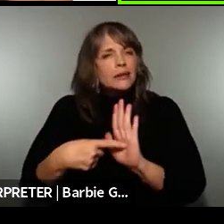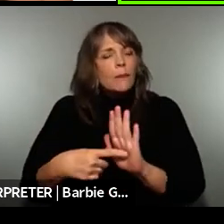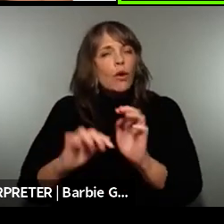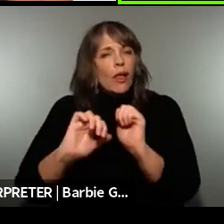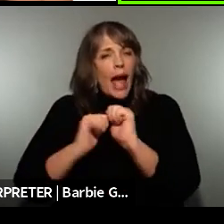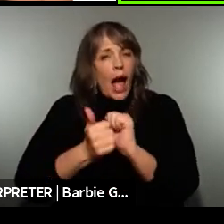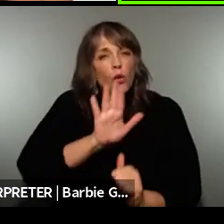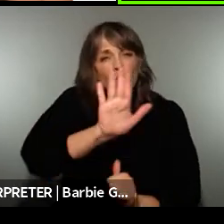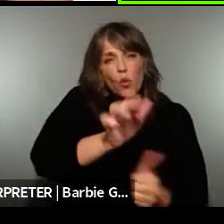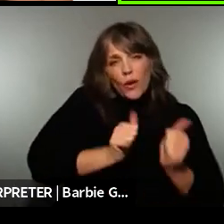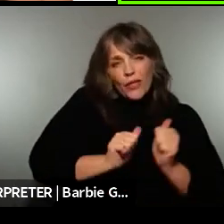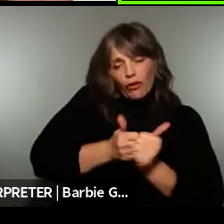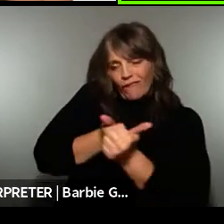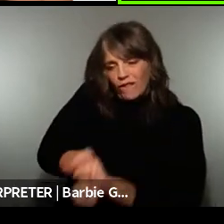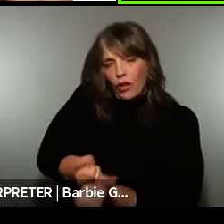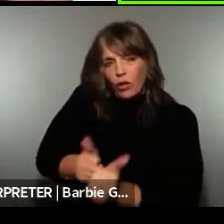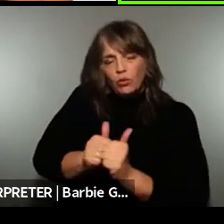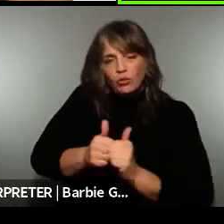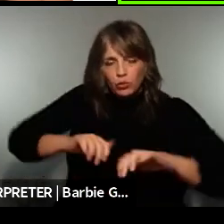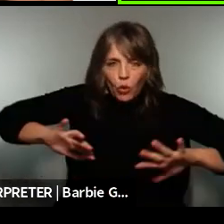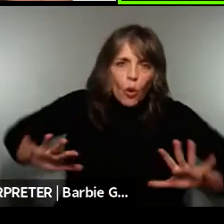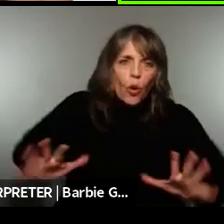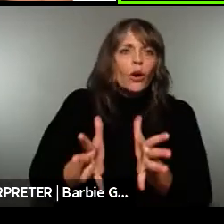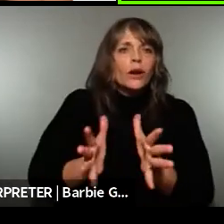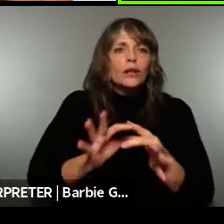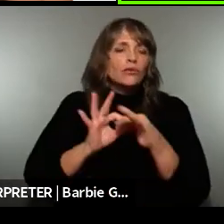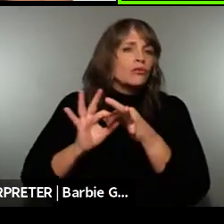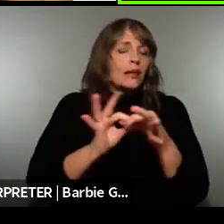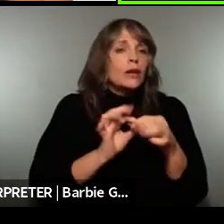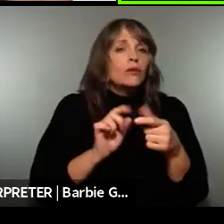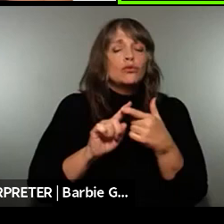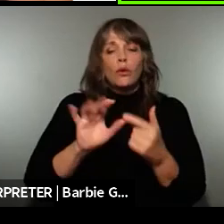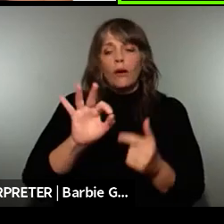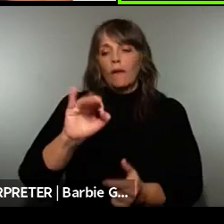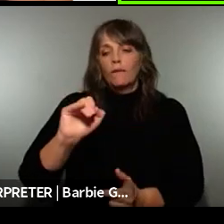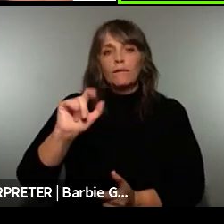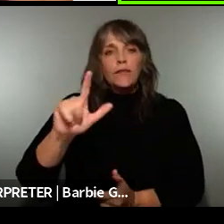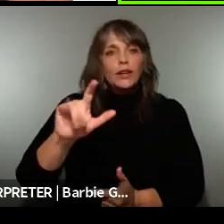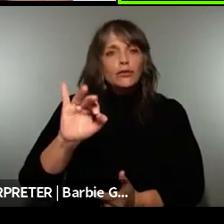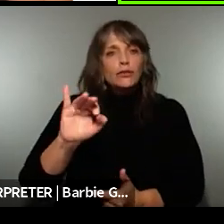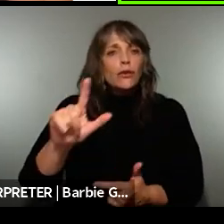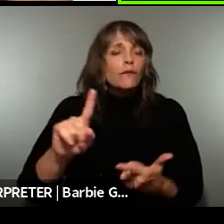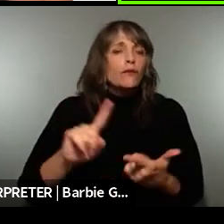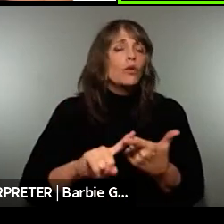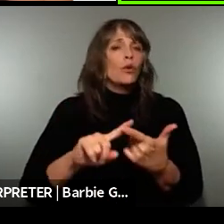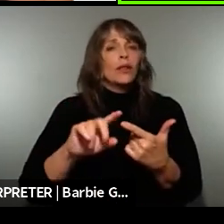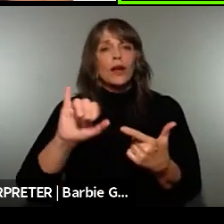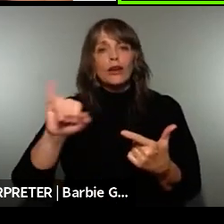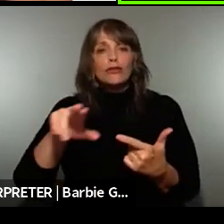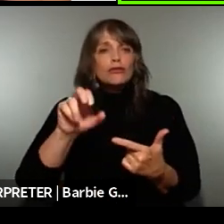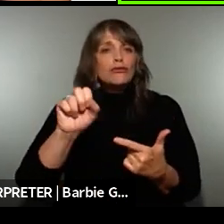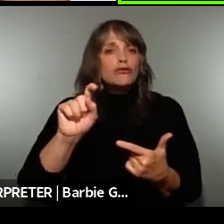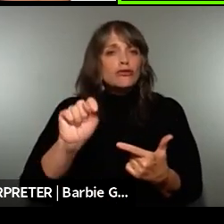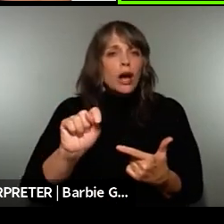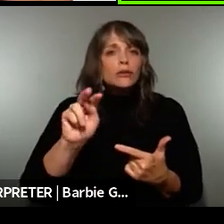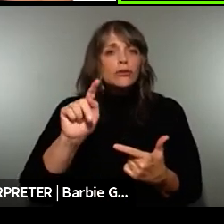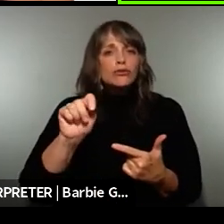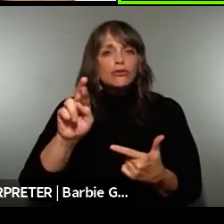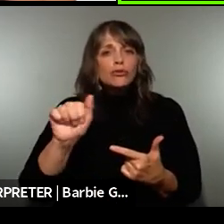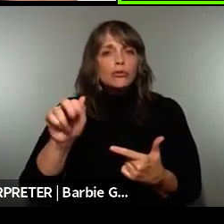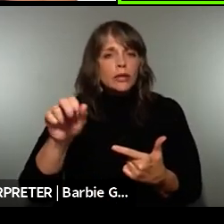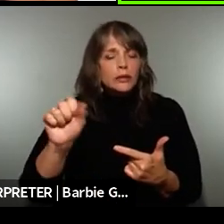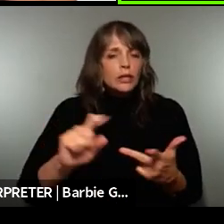against fossil fuels, around moving towards a just transition, around moving towards a green new theater, is also like